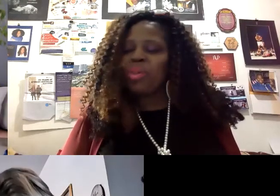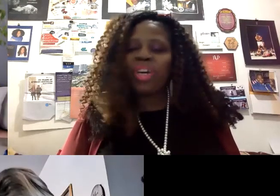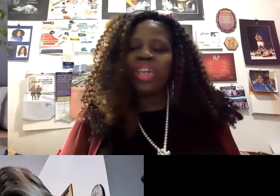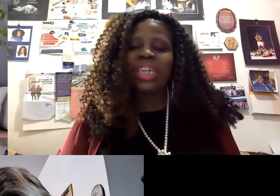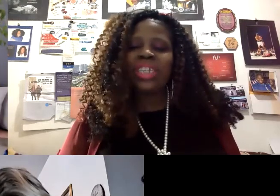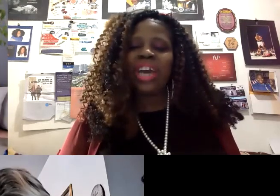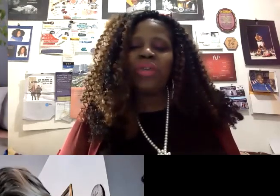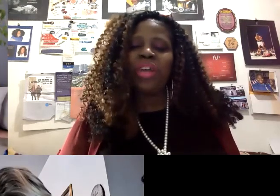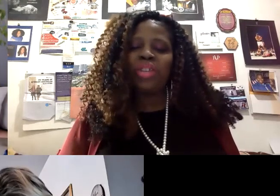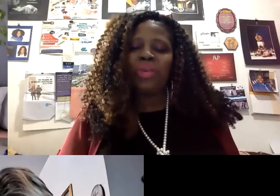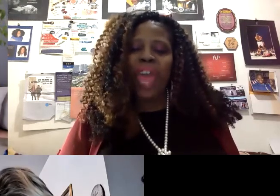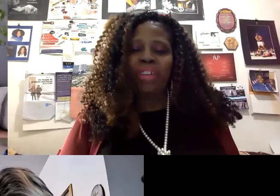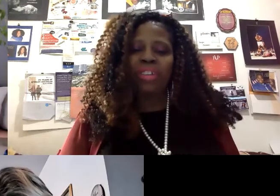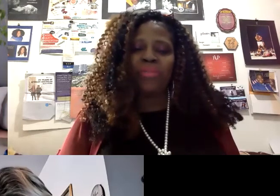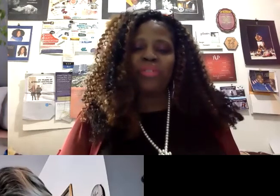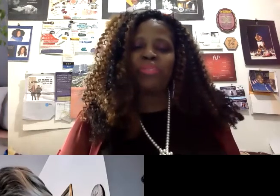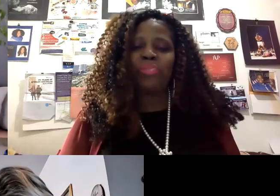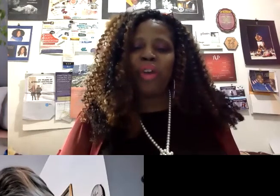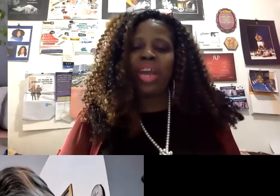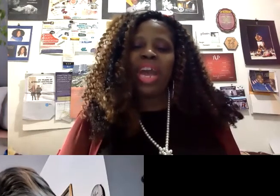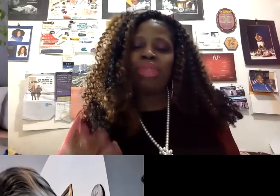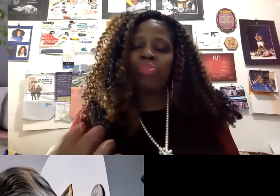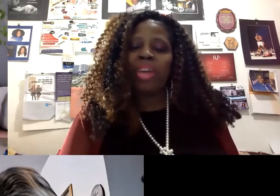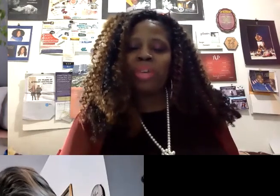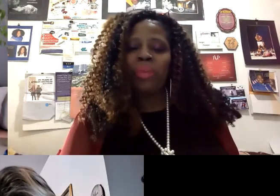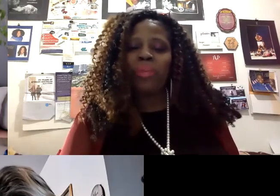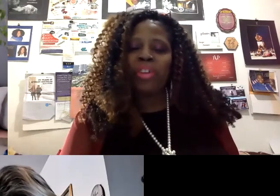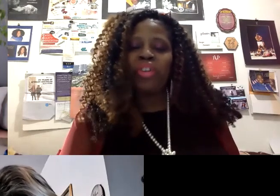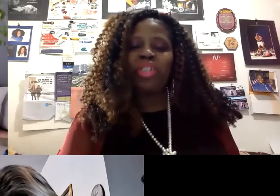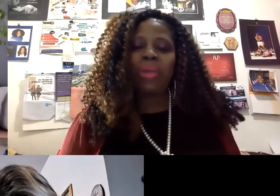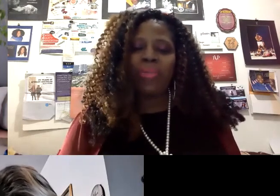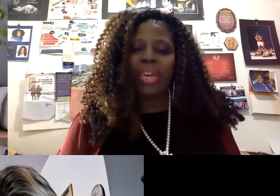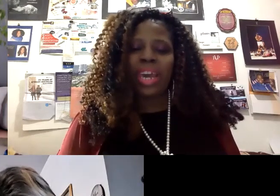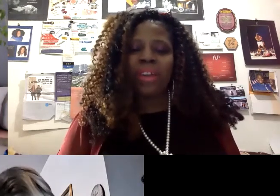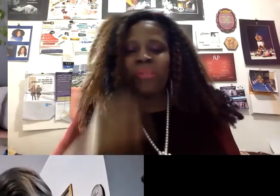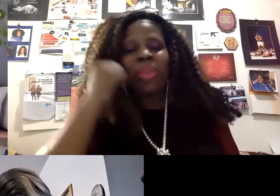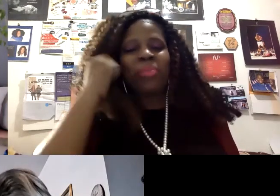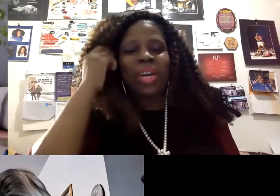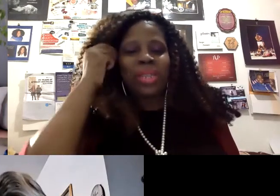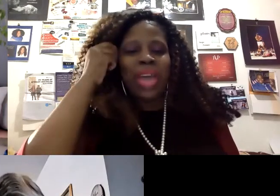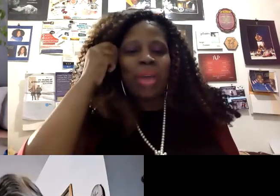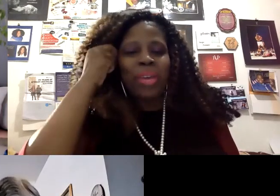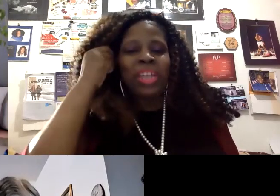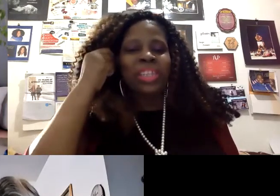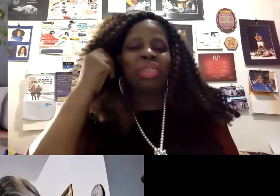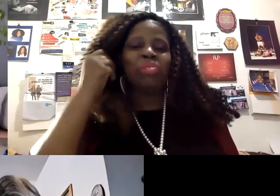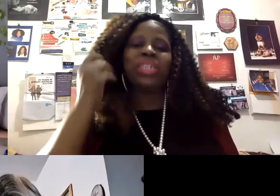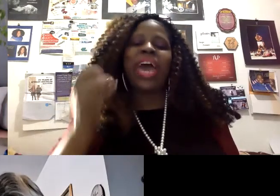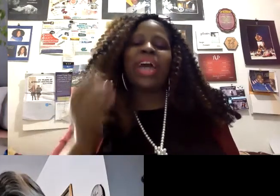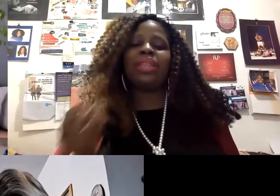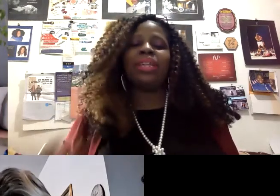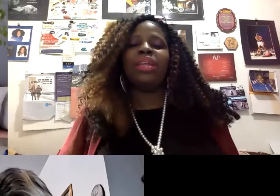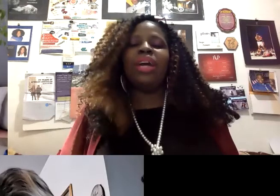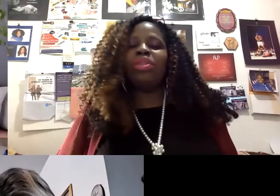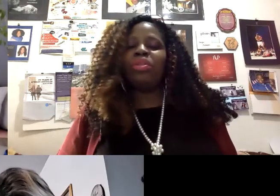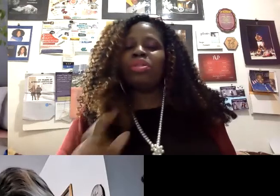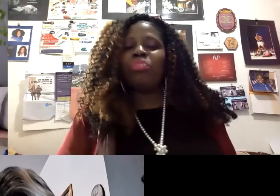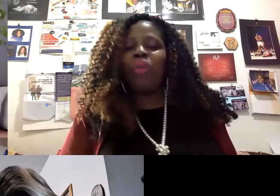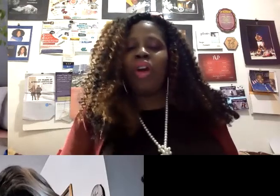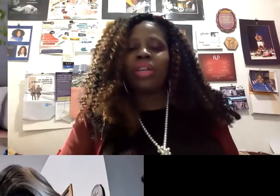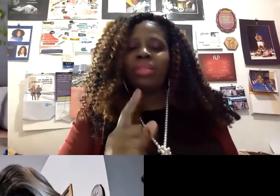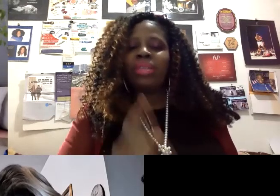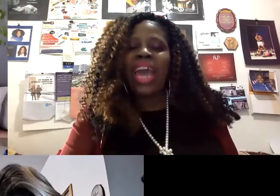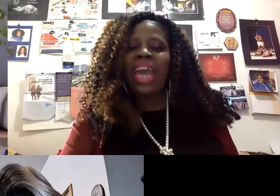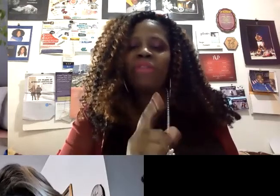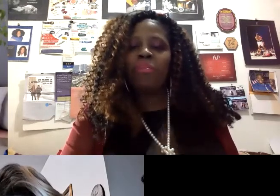feel so good to tell you a new acronym for SMART, especially with my girl Debbie here, because Debbie deals with taxes. So